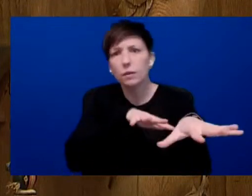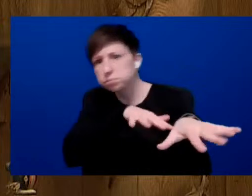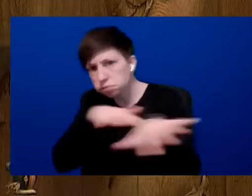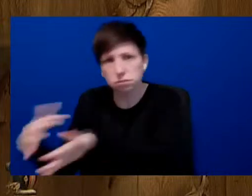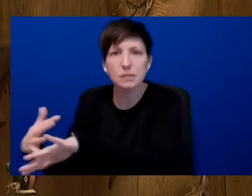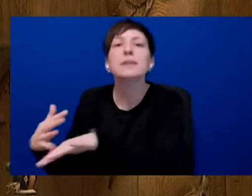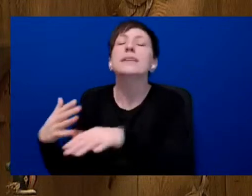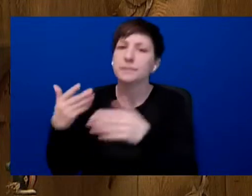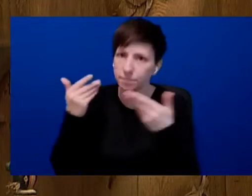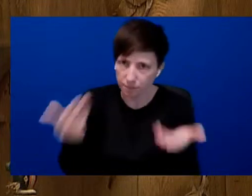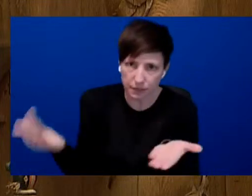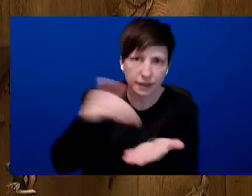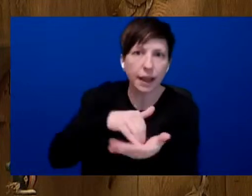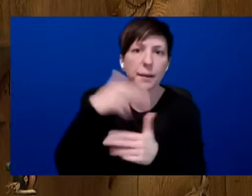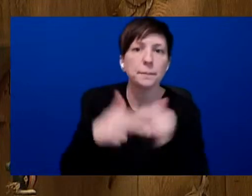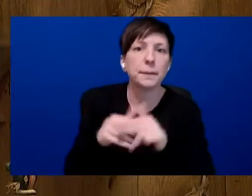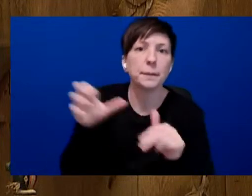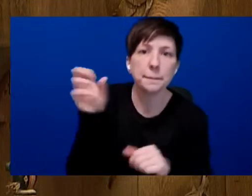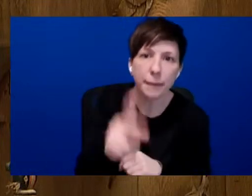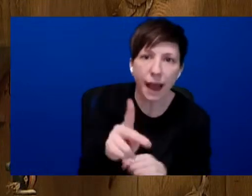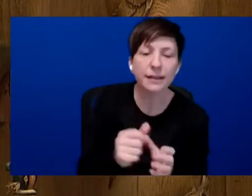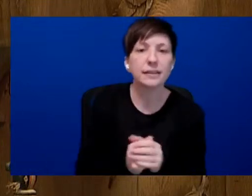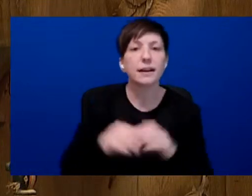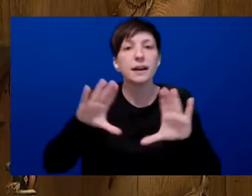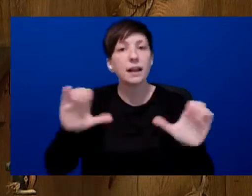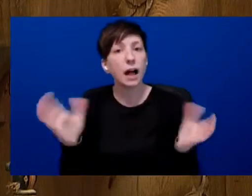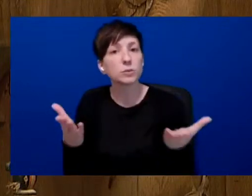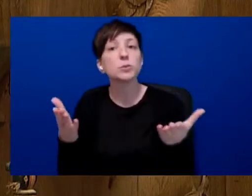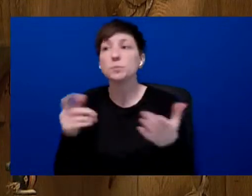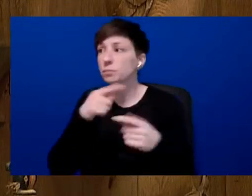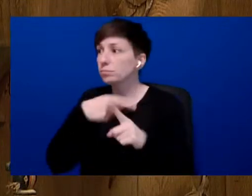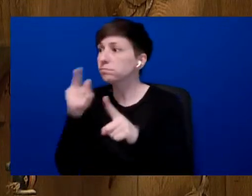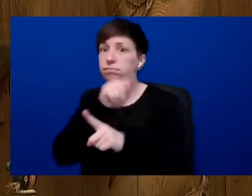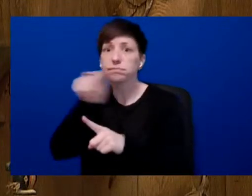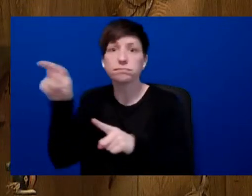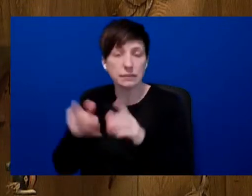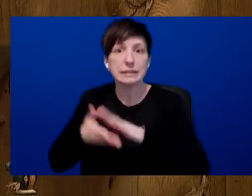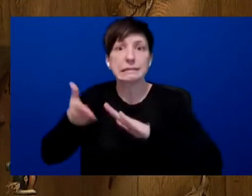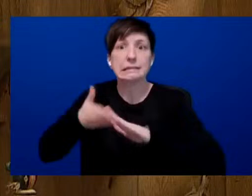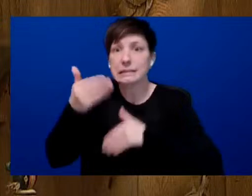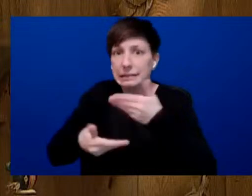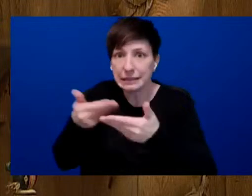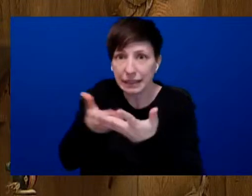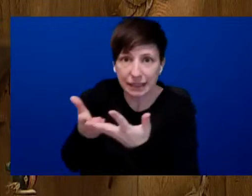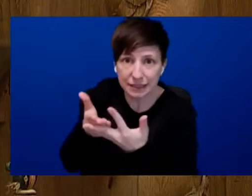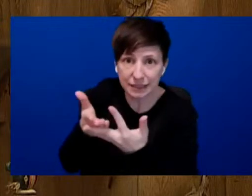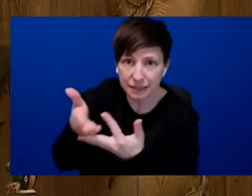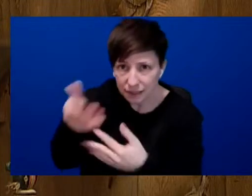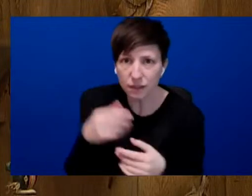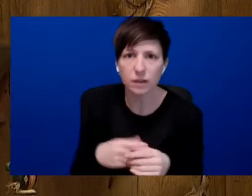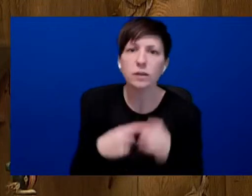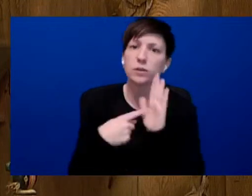classrooms and businesses operating during difficult circumstances, proving once again that here in